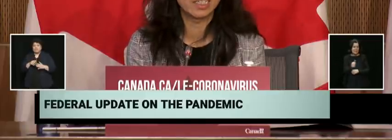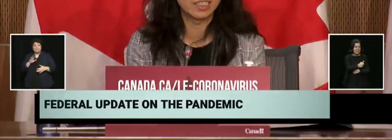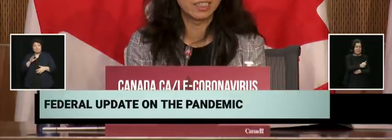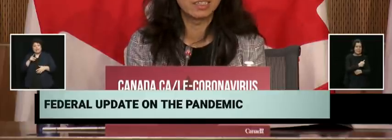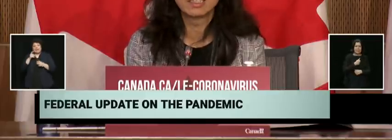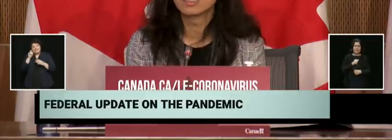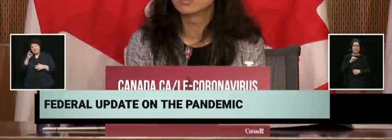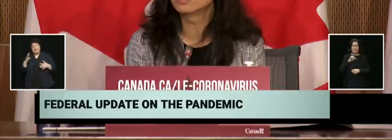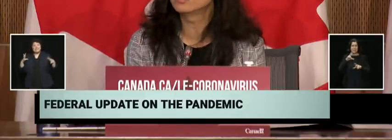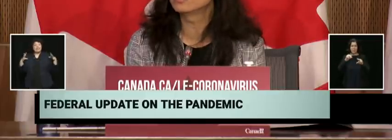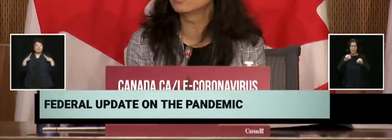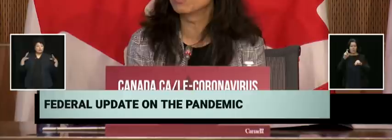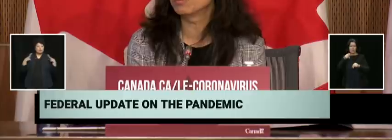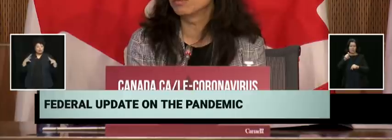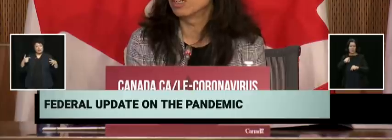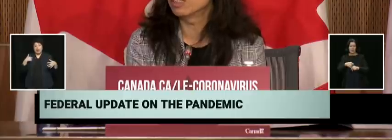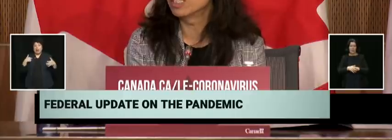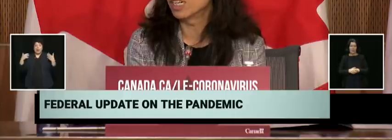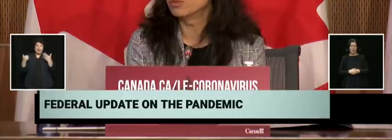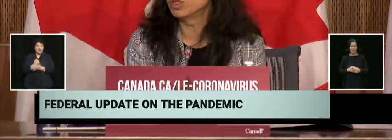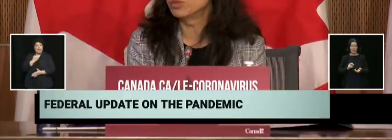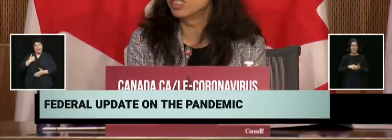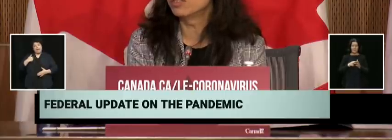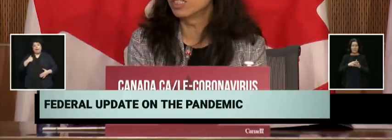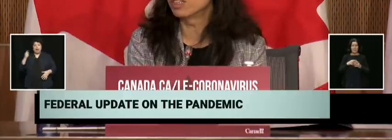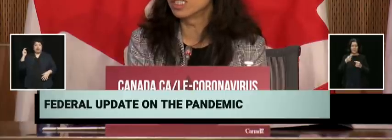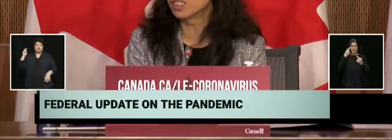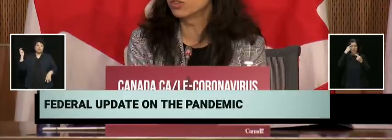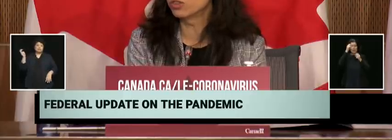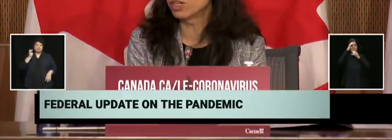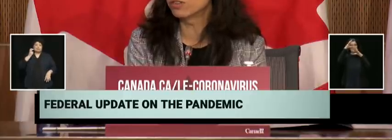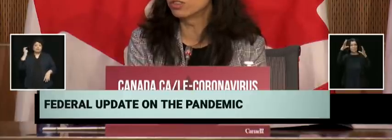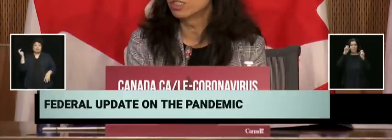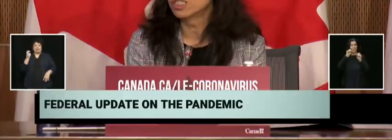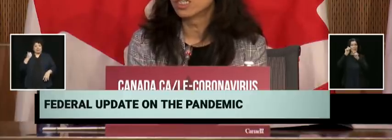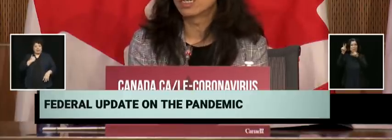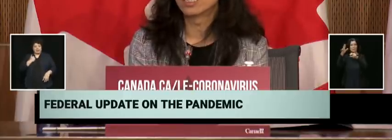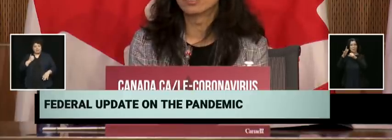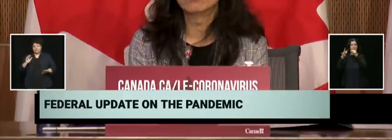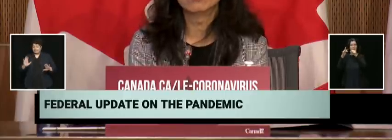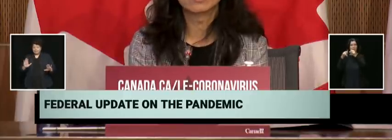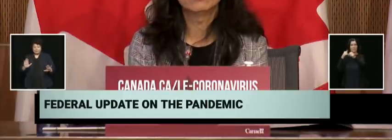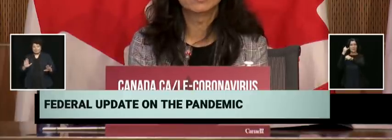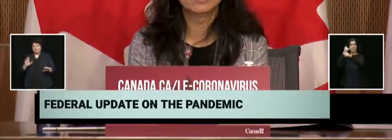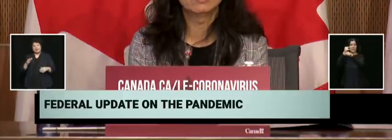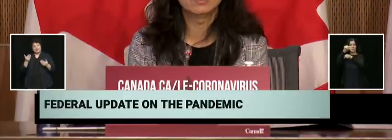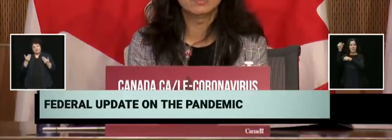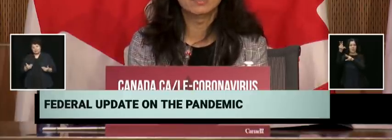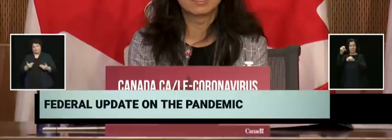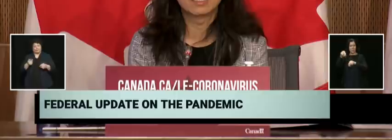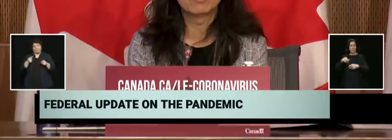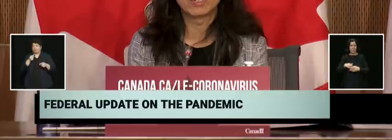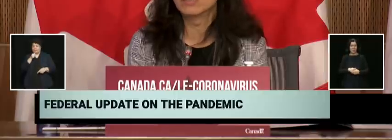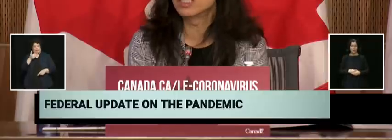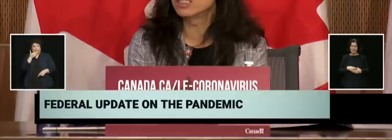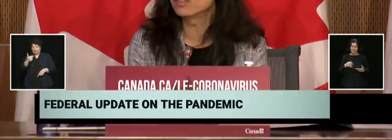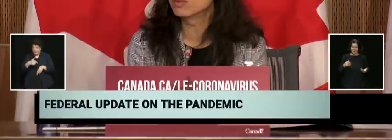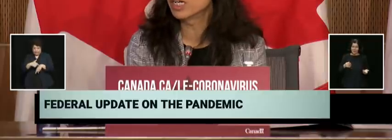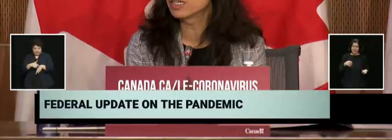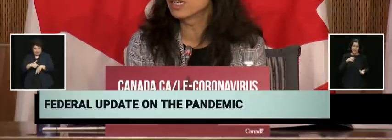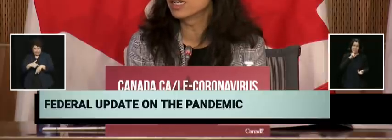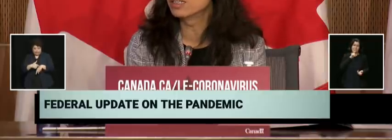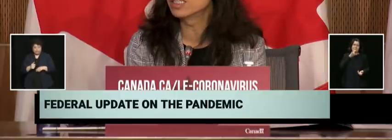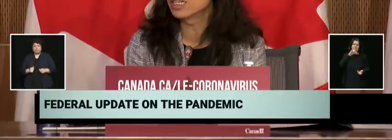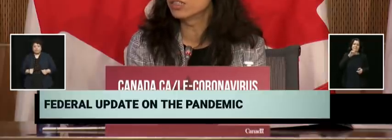across Canada, this is not the time to be doing non-essential travel. You've seen the provinces